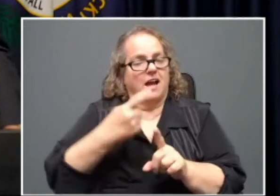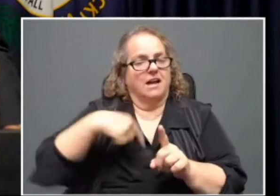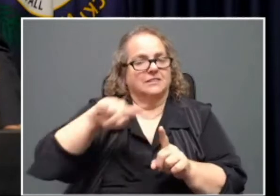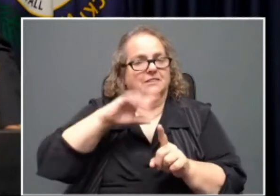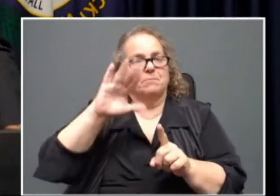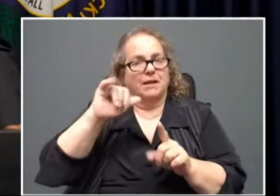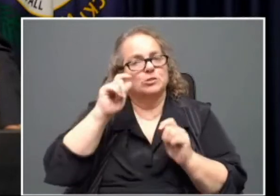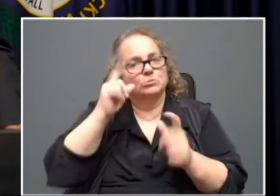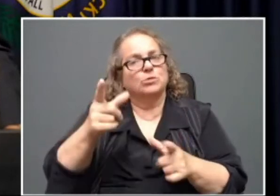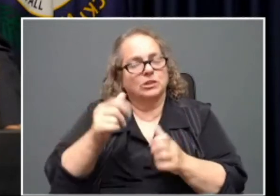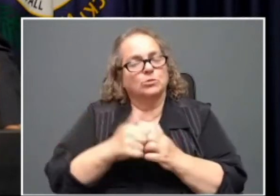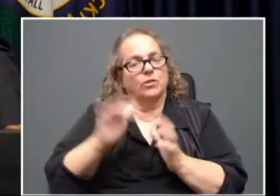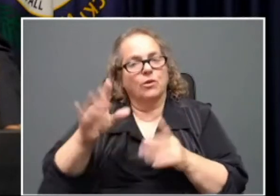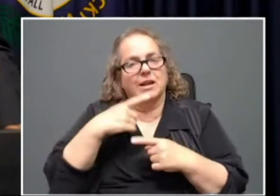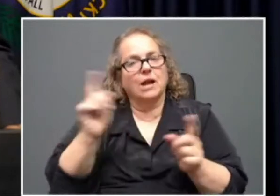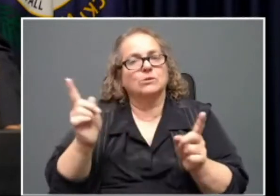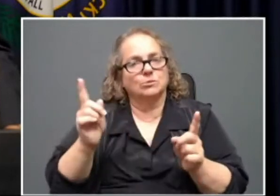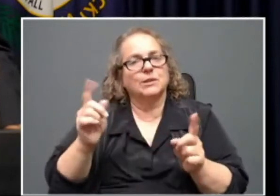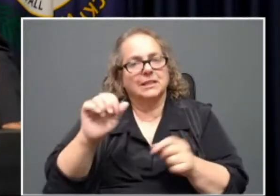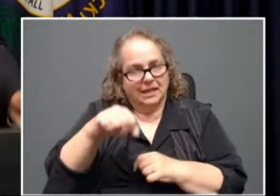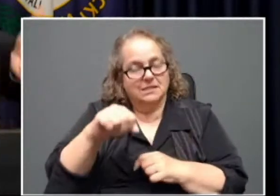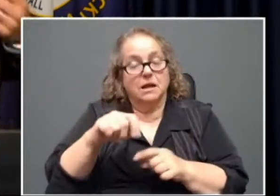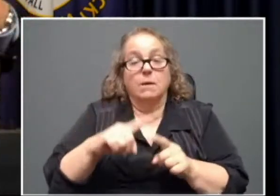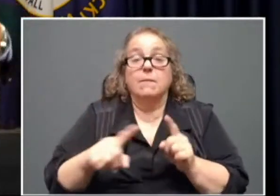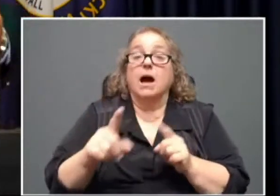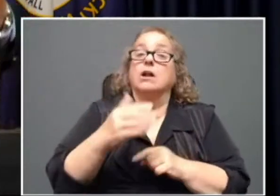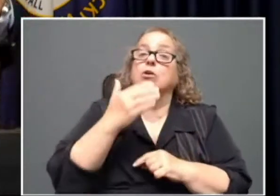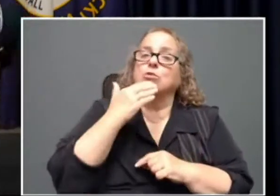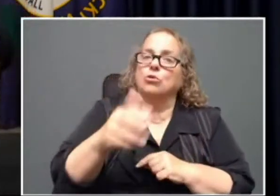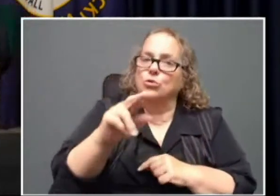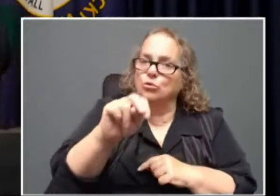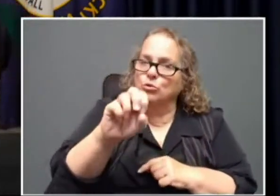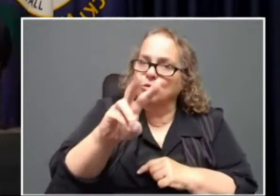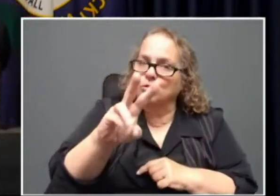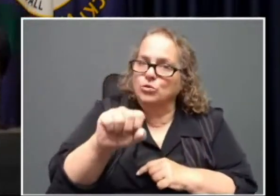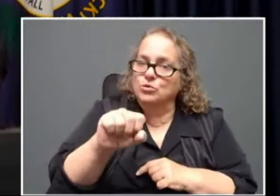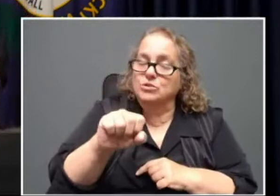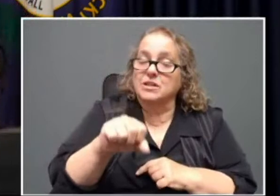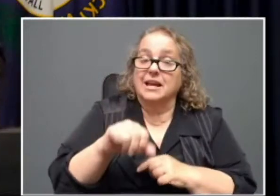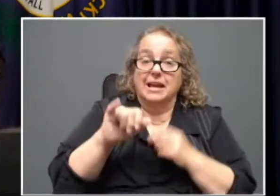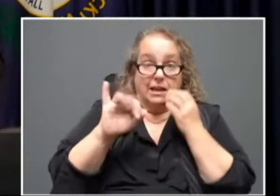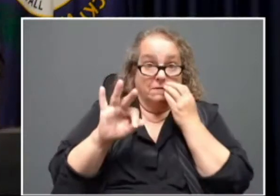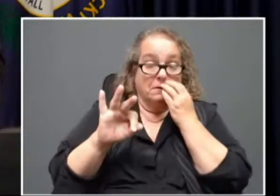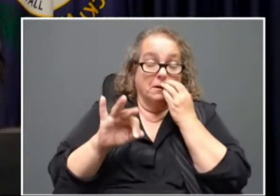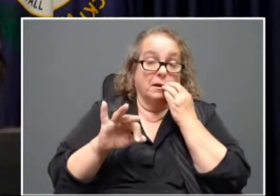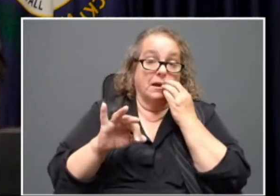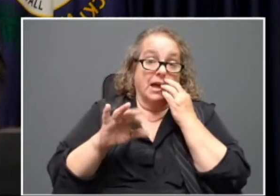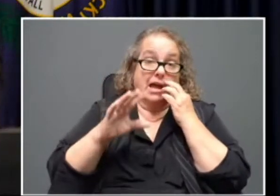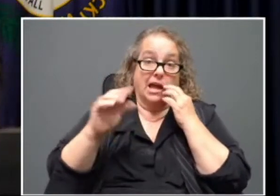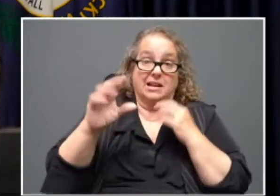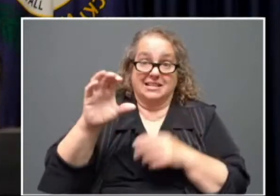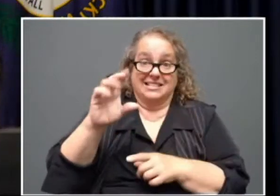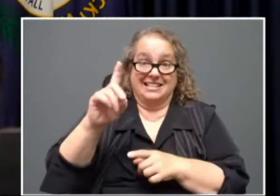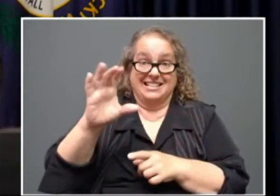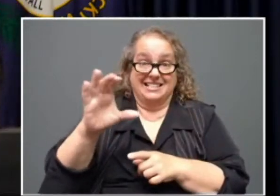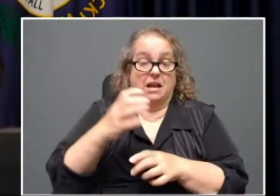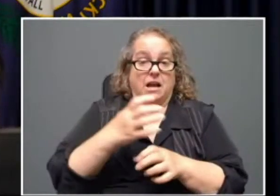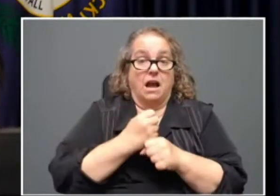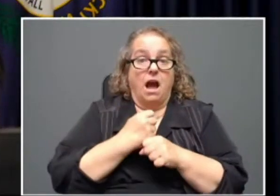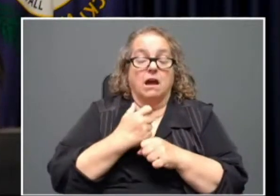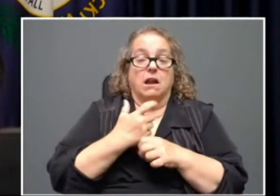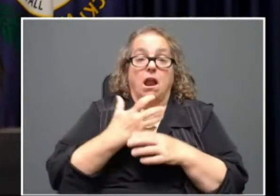was good news. And if they, which my understanding is they got back some really big federal